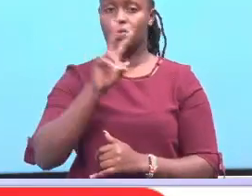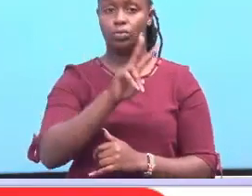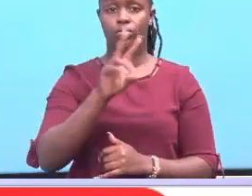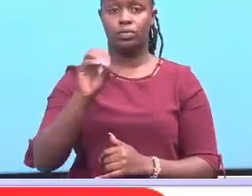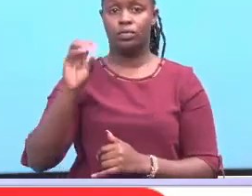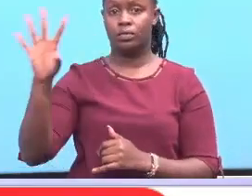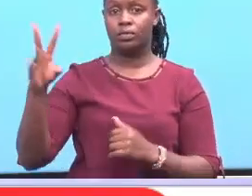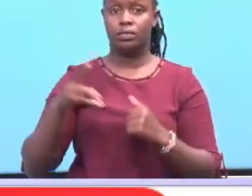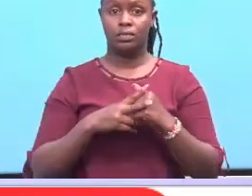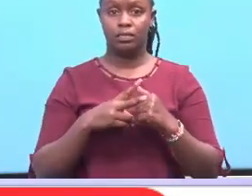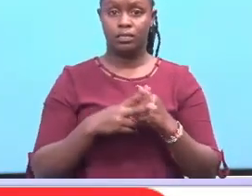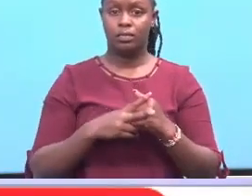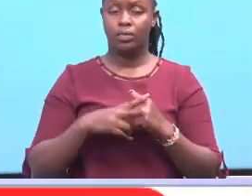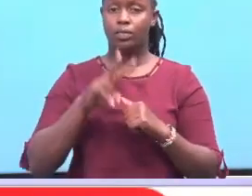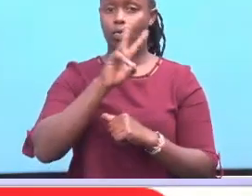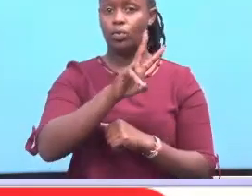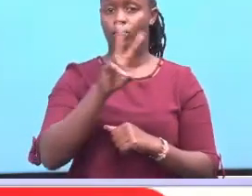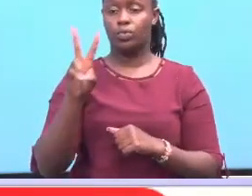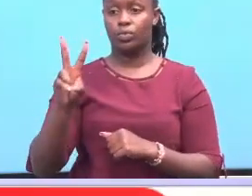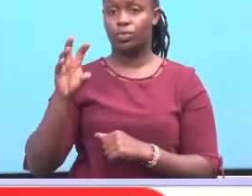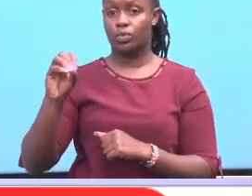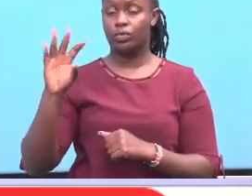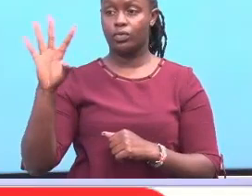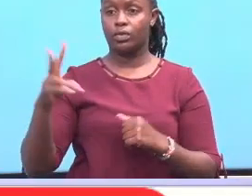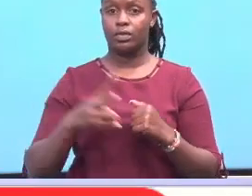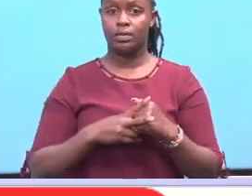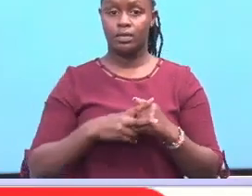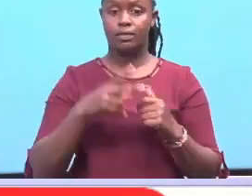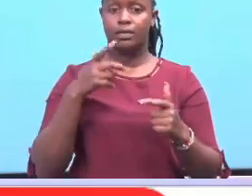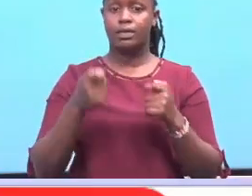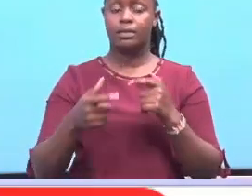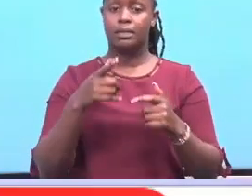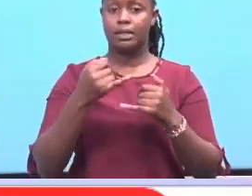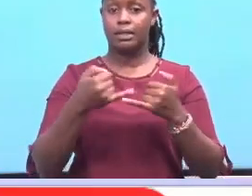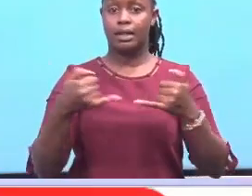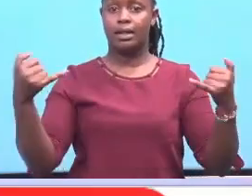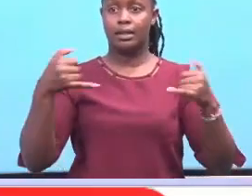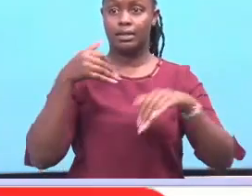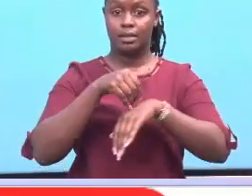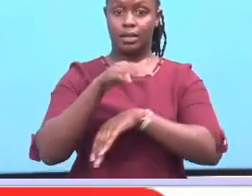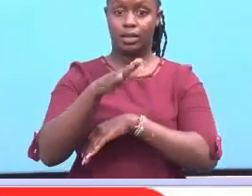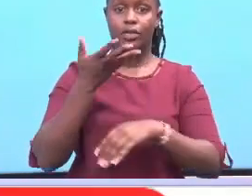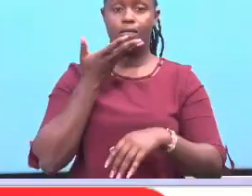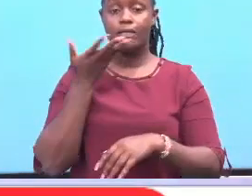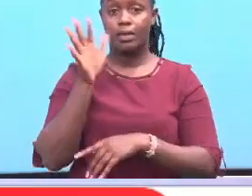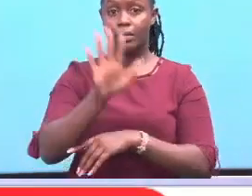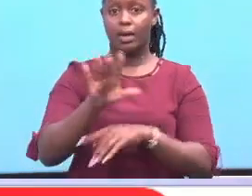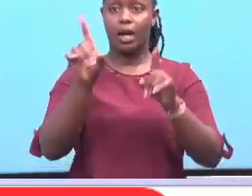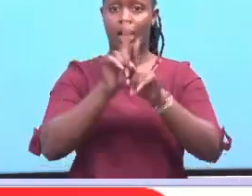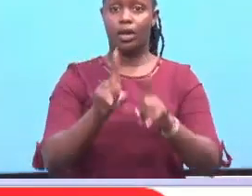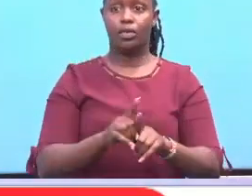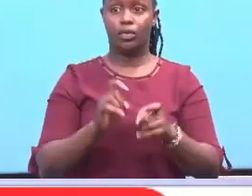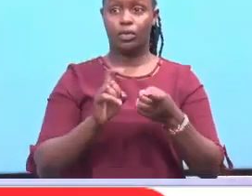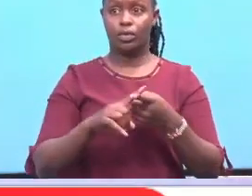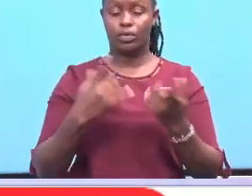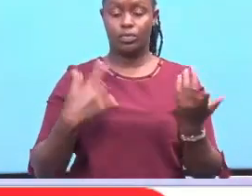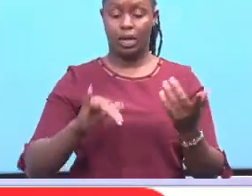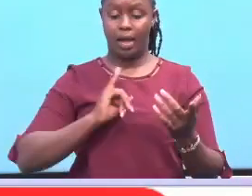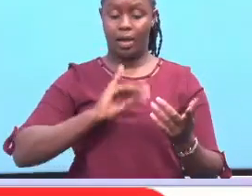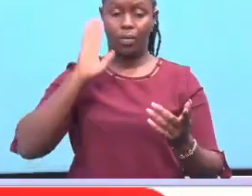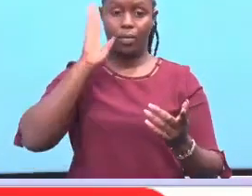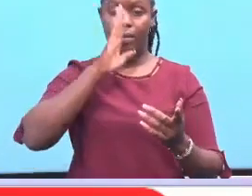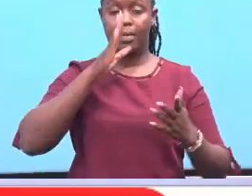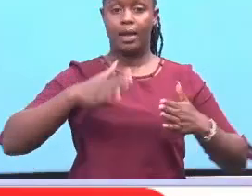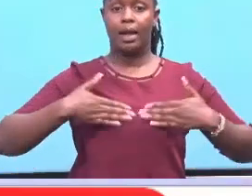22047. Beg your pardon. 22047 is the SMS line. Send in your feedback, send in your reactions on the news, and I'll be happy to sample